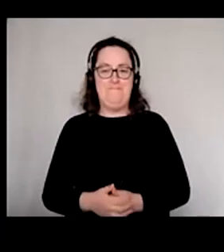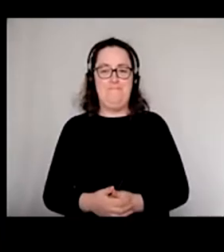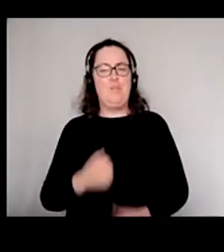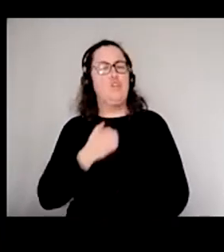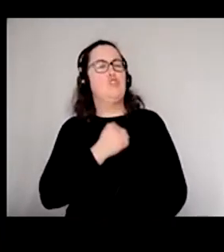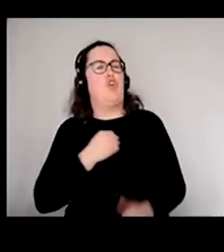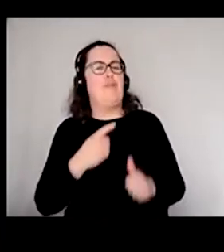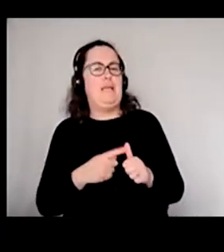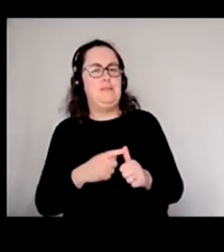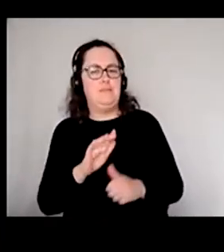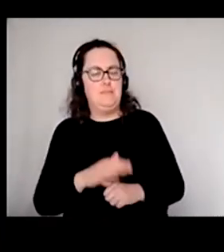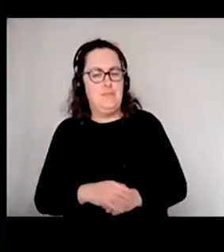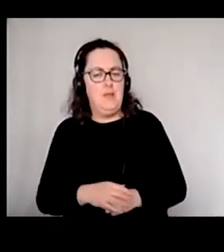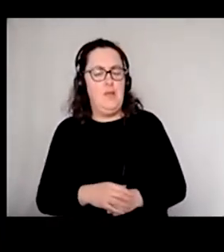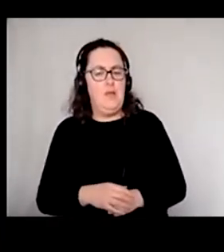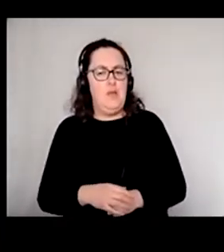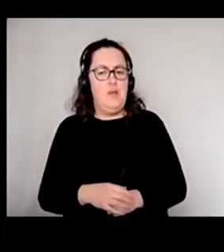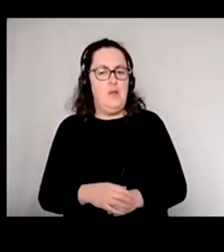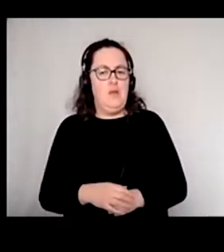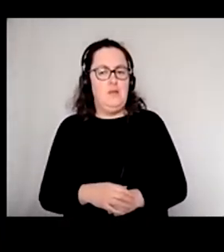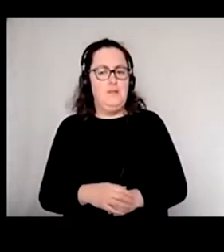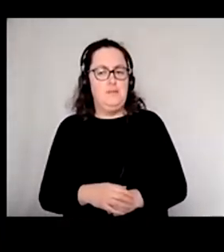Aidan. I think